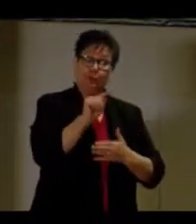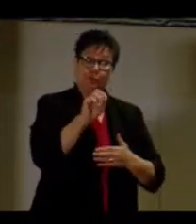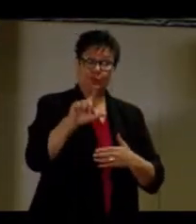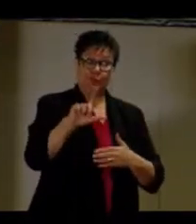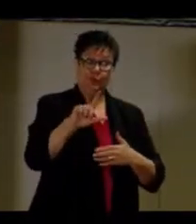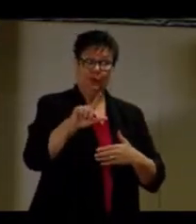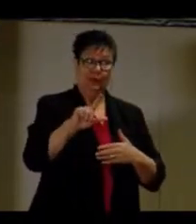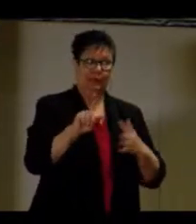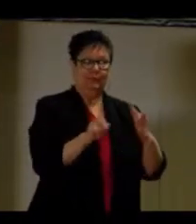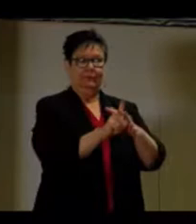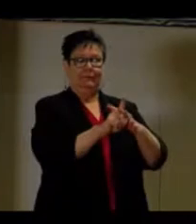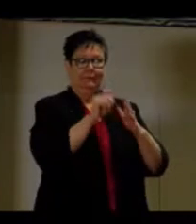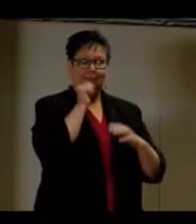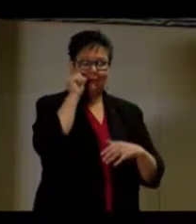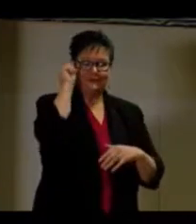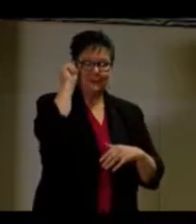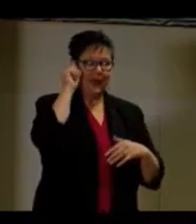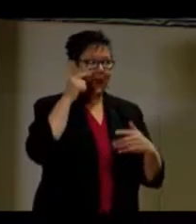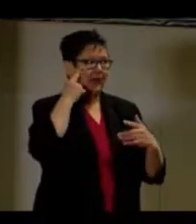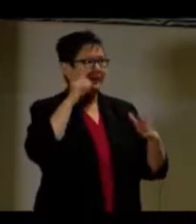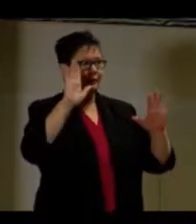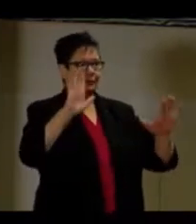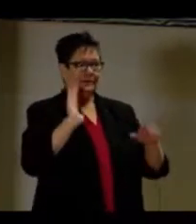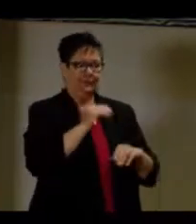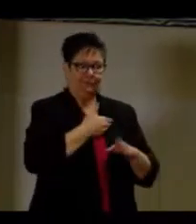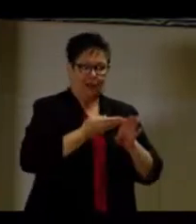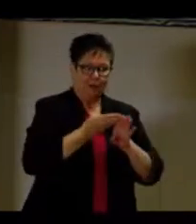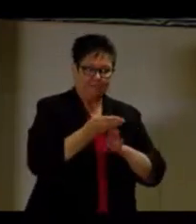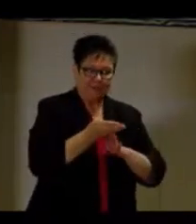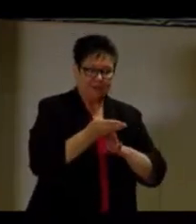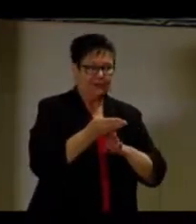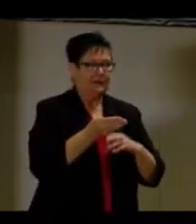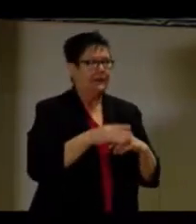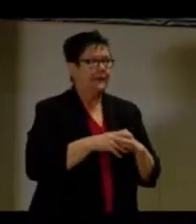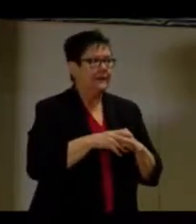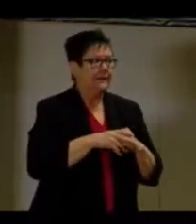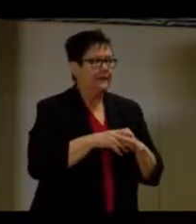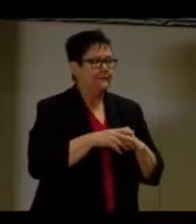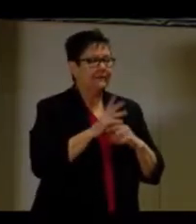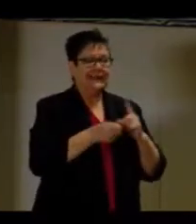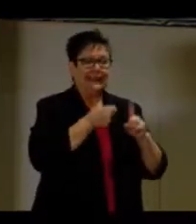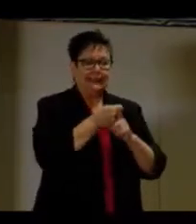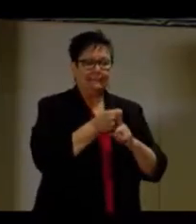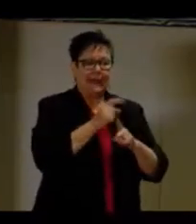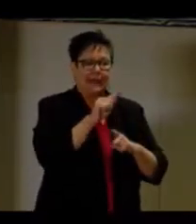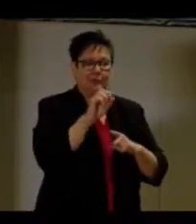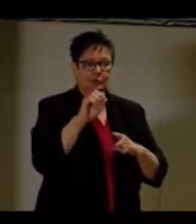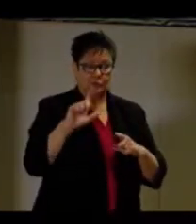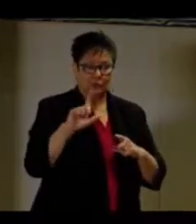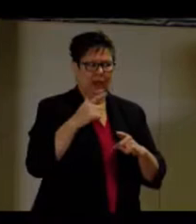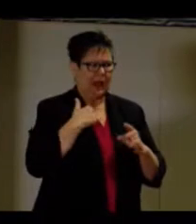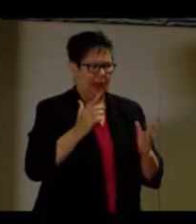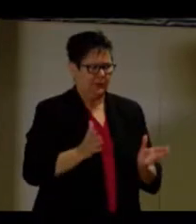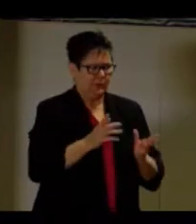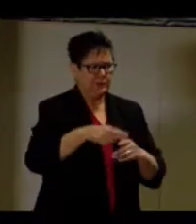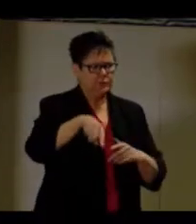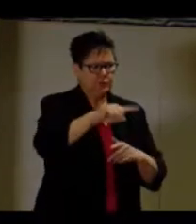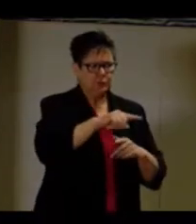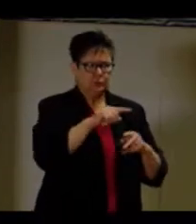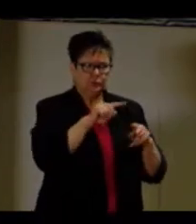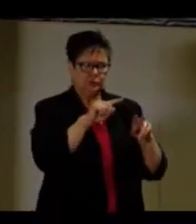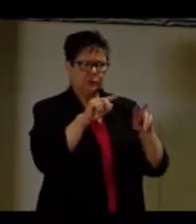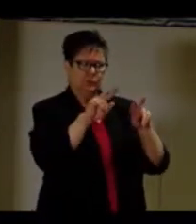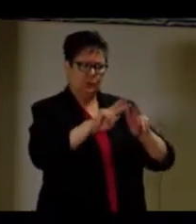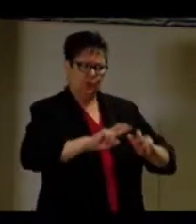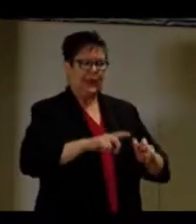yesterday, which I think will be incredible for our field, the Europeana's impact tool, which I urge all of you to look at. I